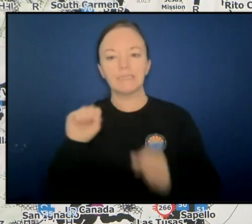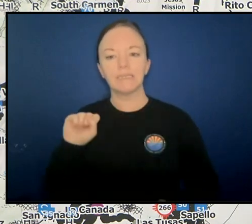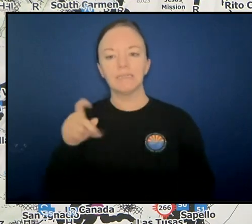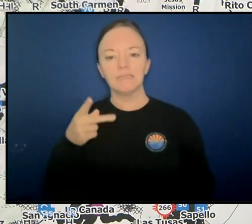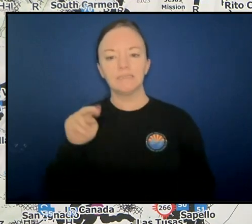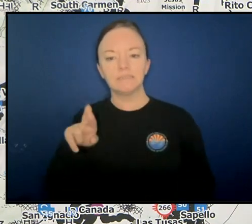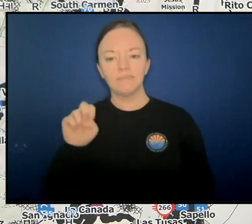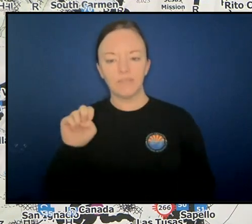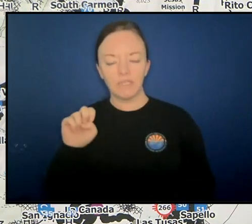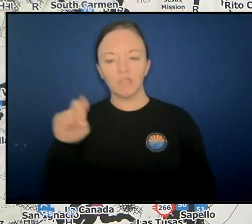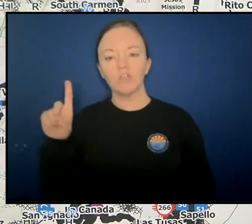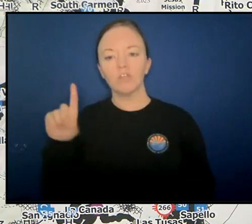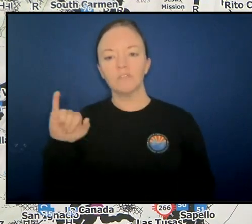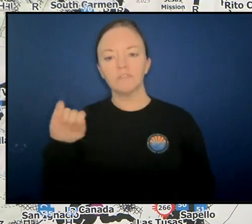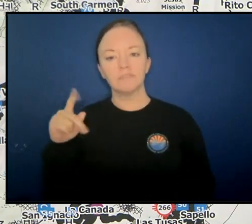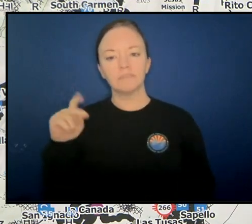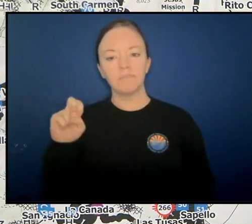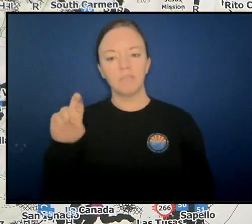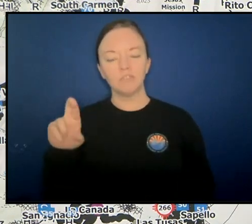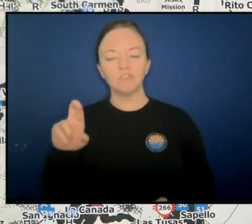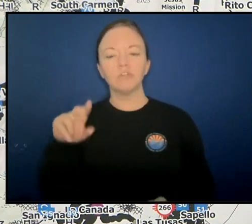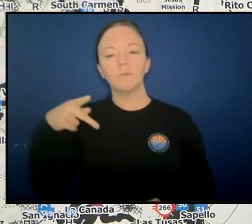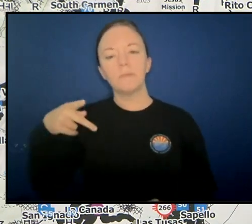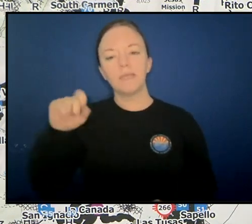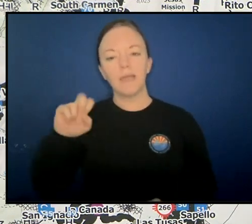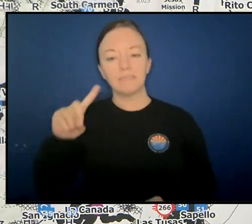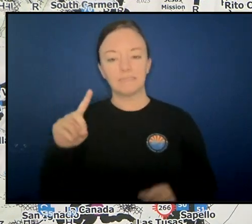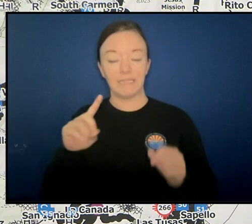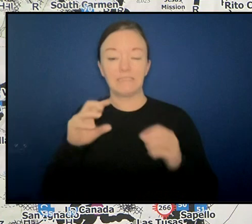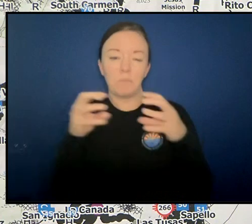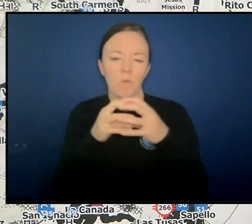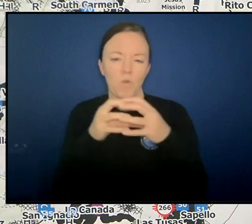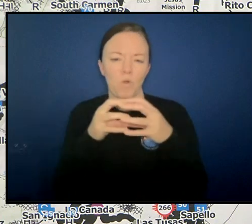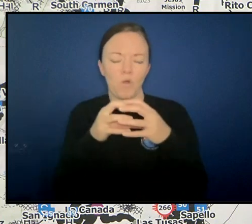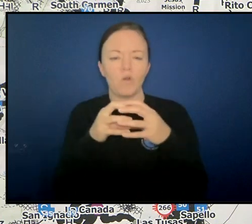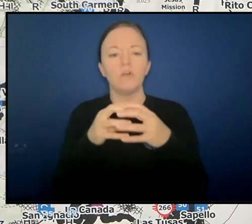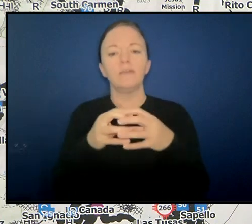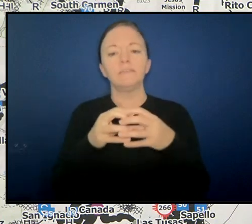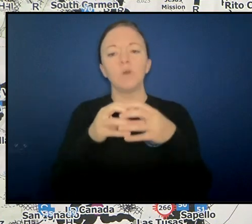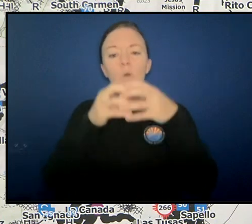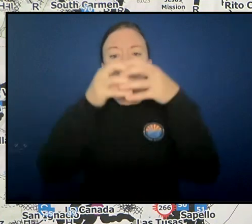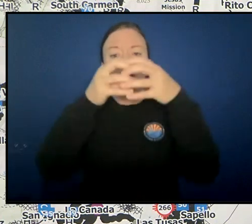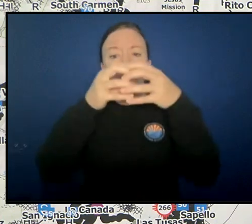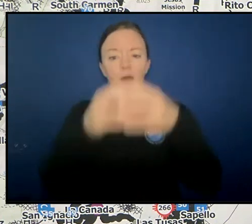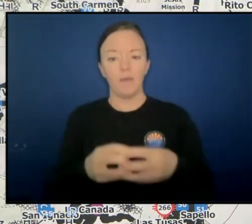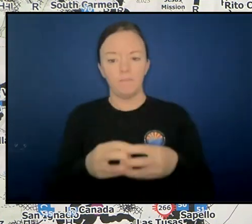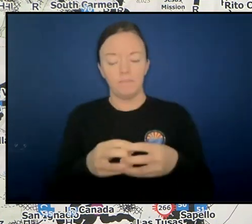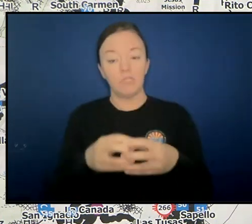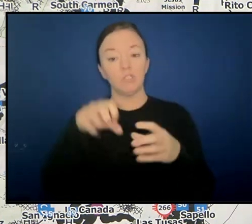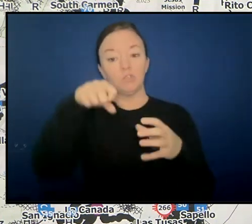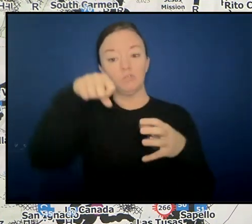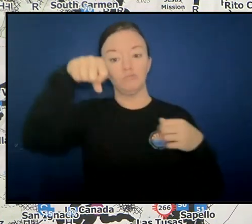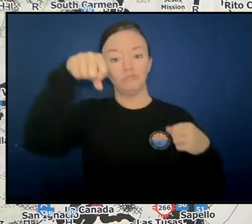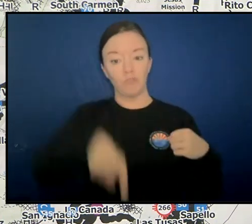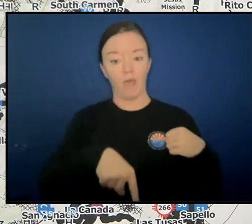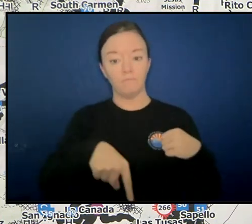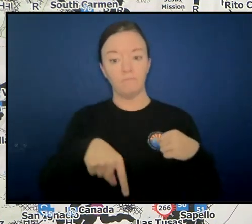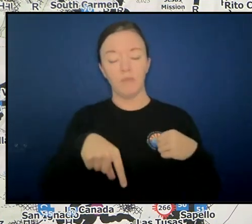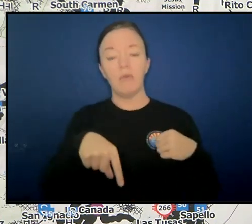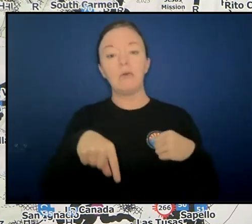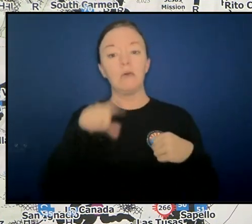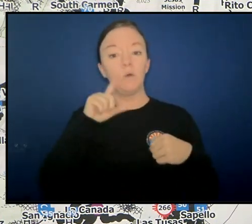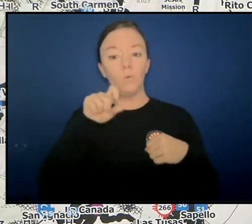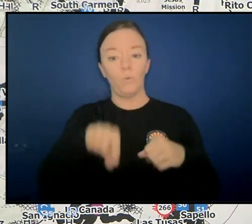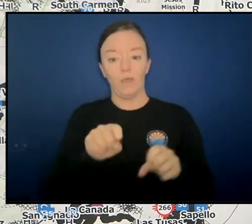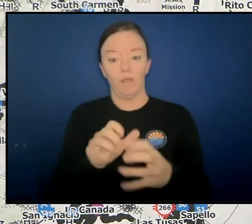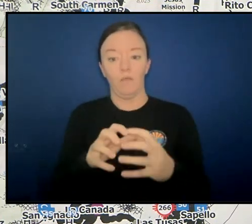will drop those little balls, and they will go down and they'll find receptive fuel beds, and then they will ignite and help us with